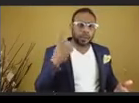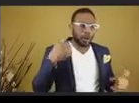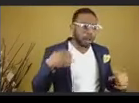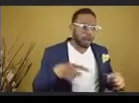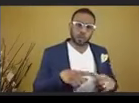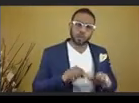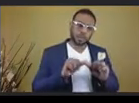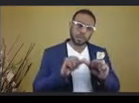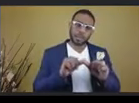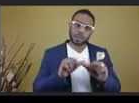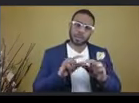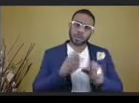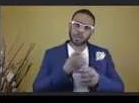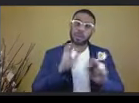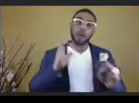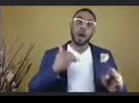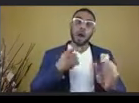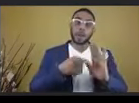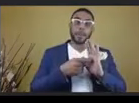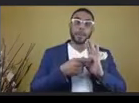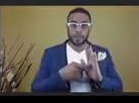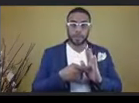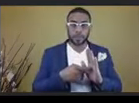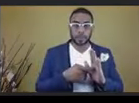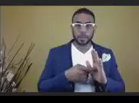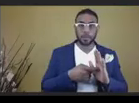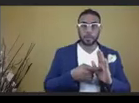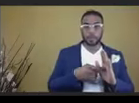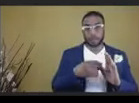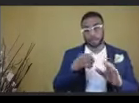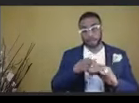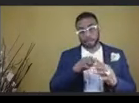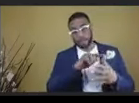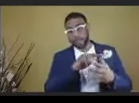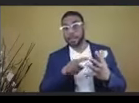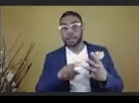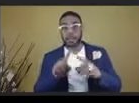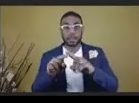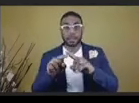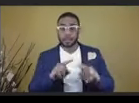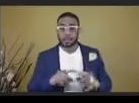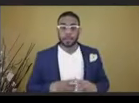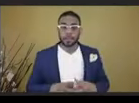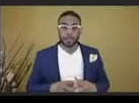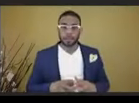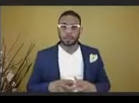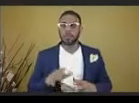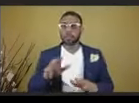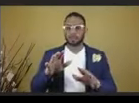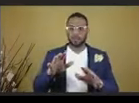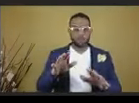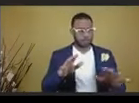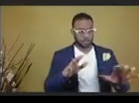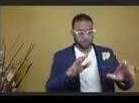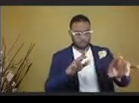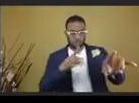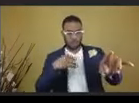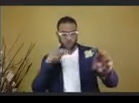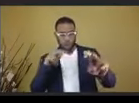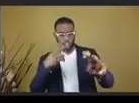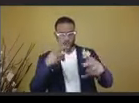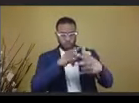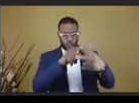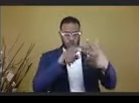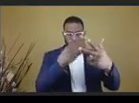continue to deliver our mandate in these conditions? So I want to kind of look at this in kind of three parts. The first